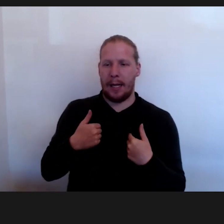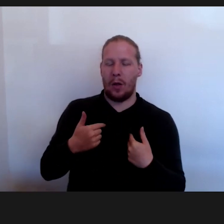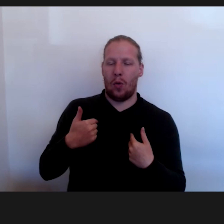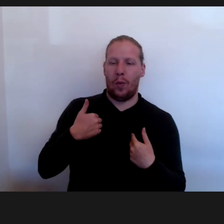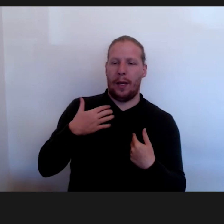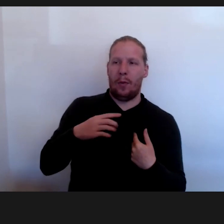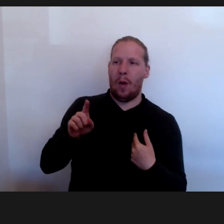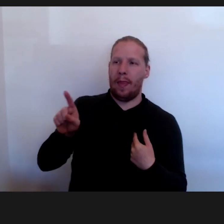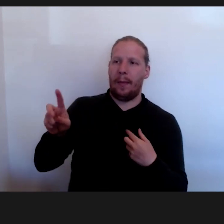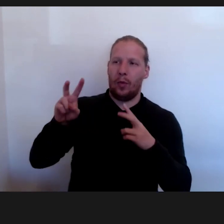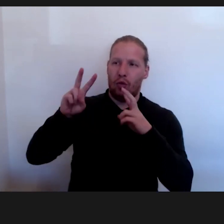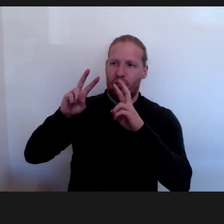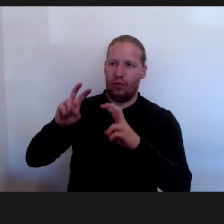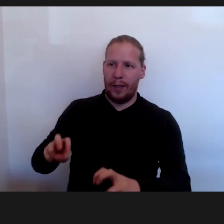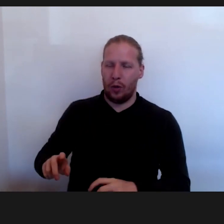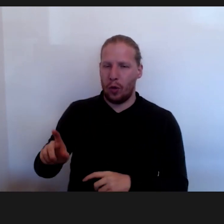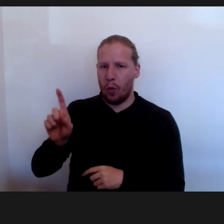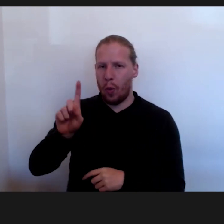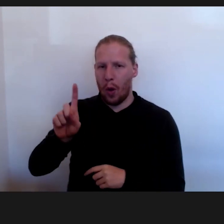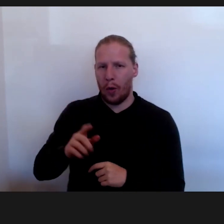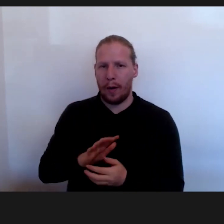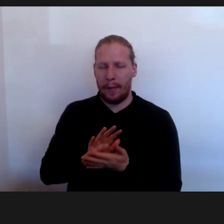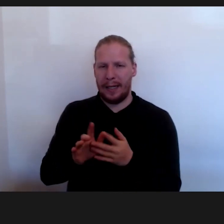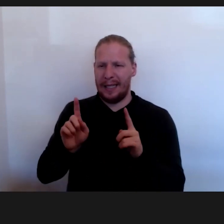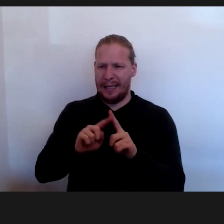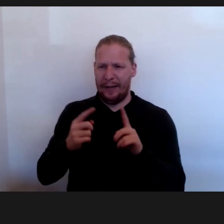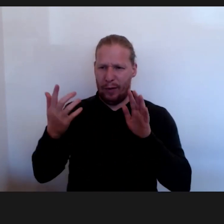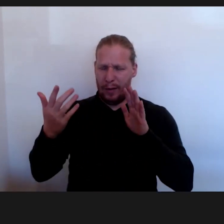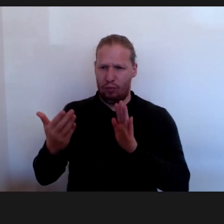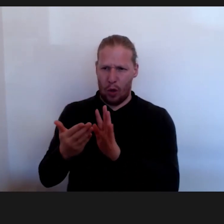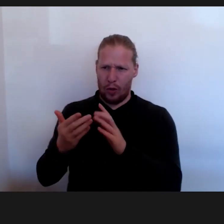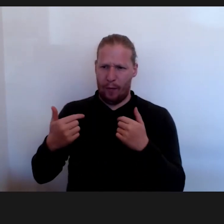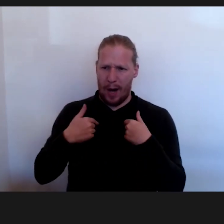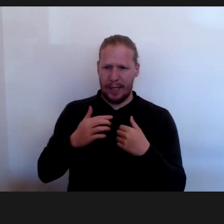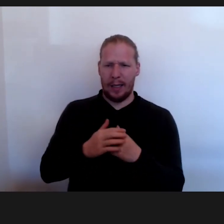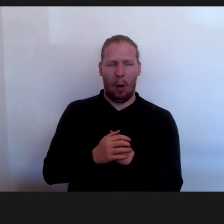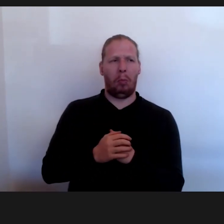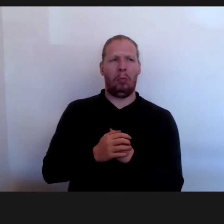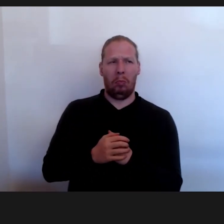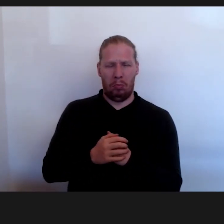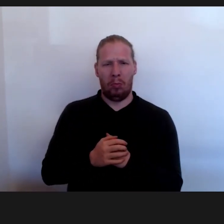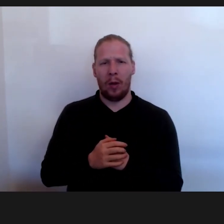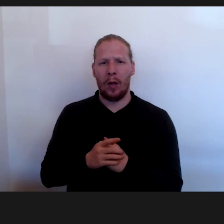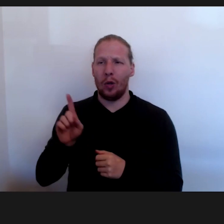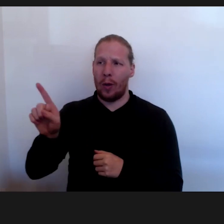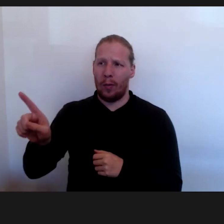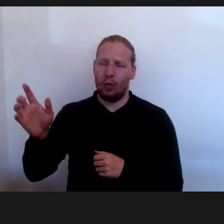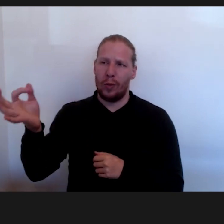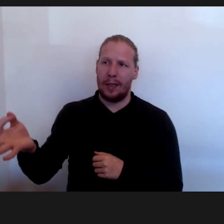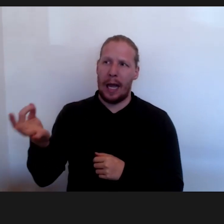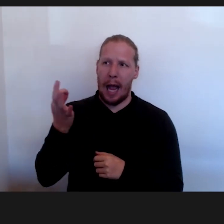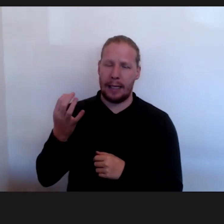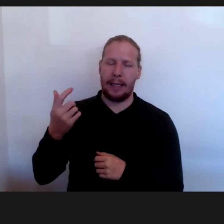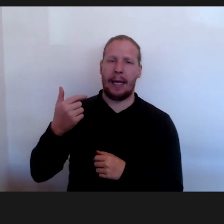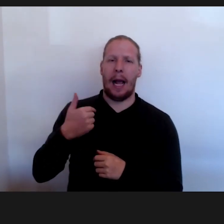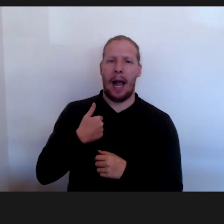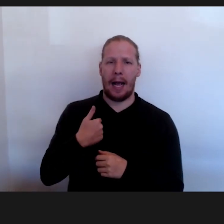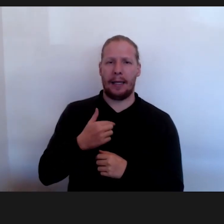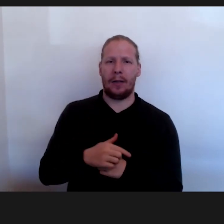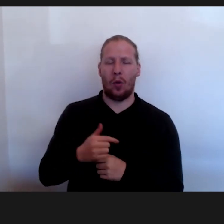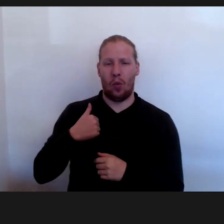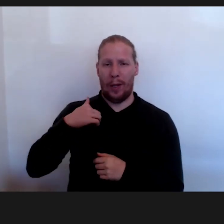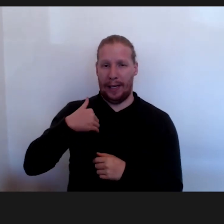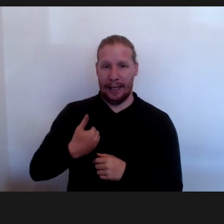on? So this was a very different approach. She was asking us what we